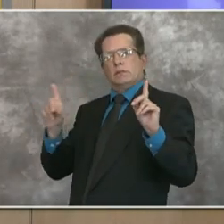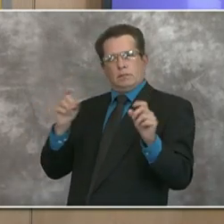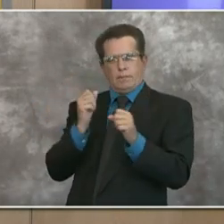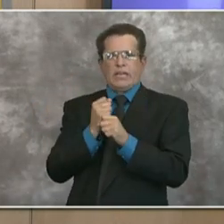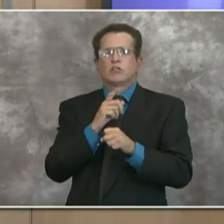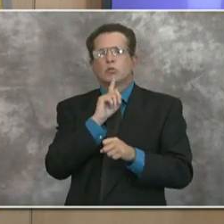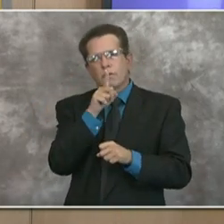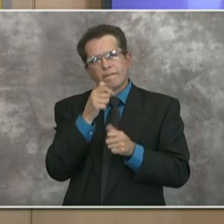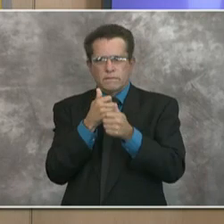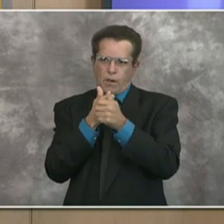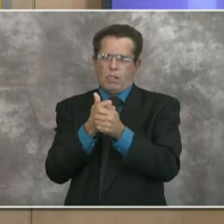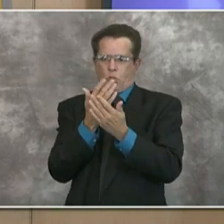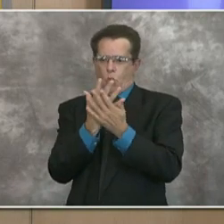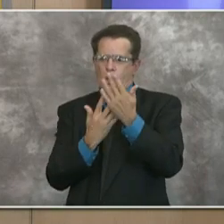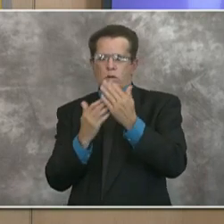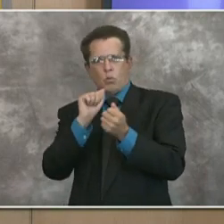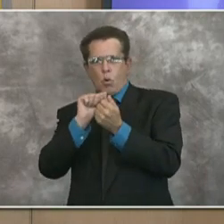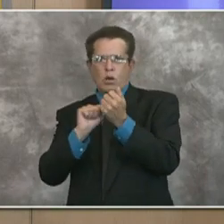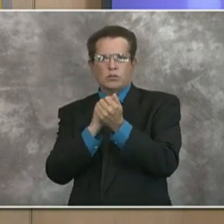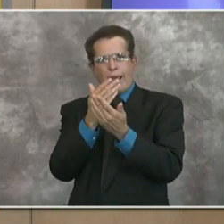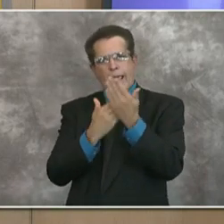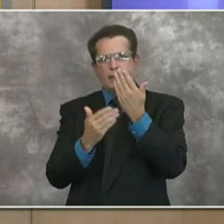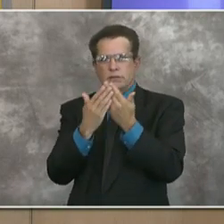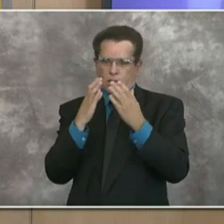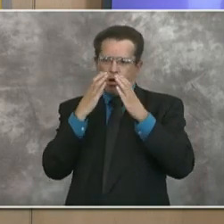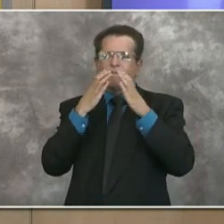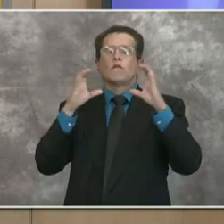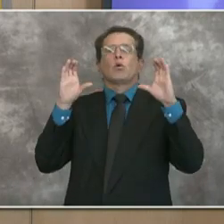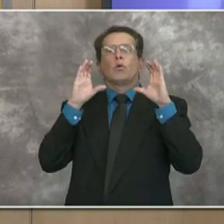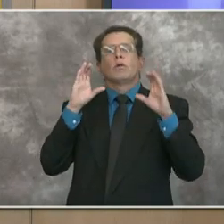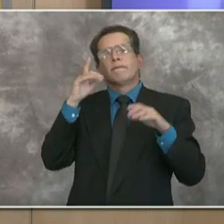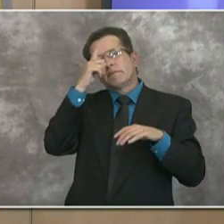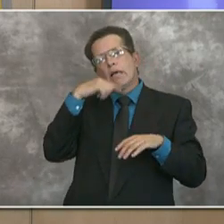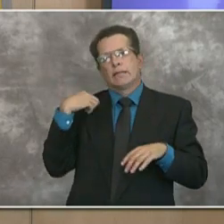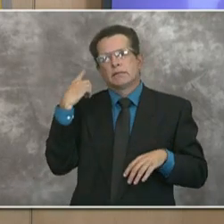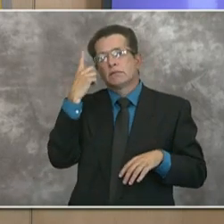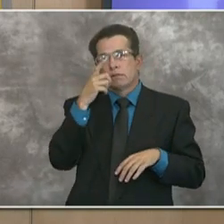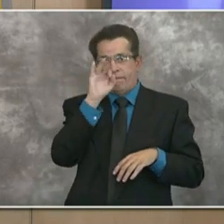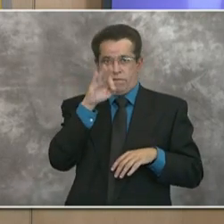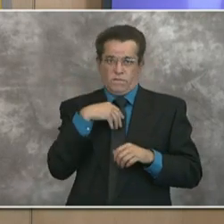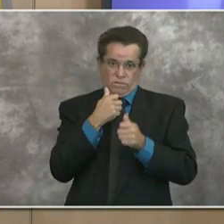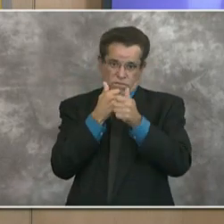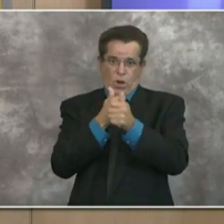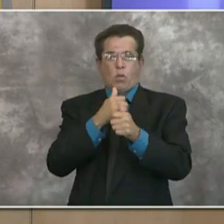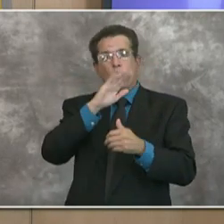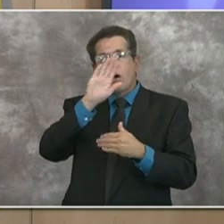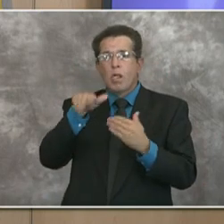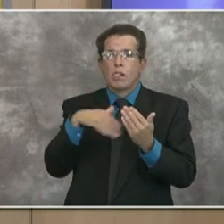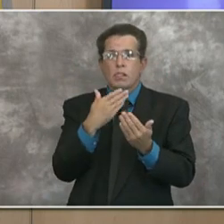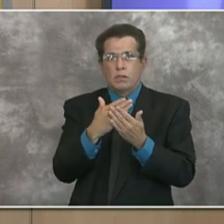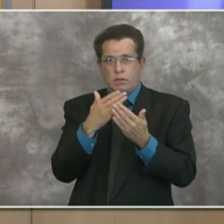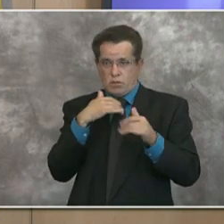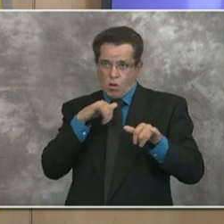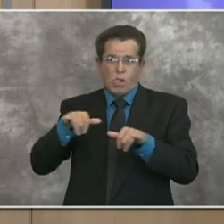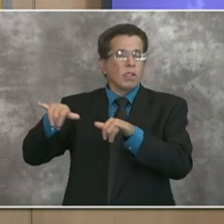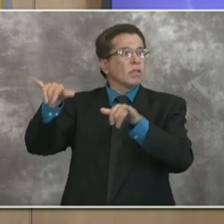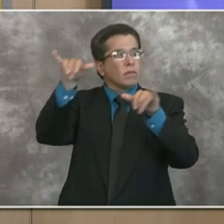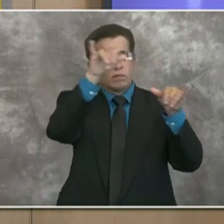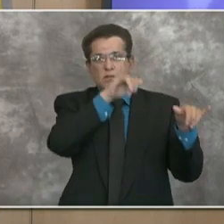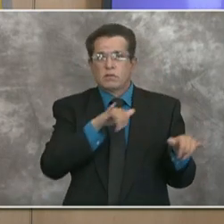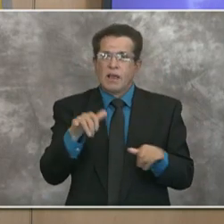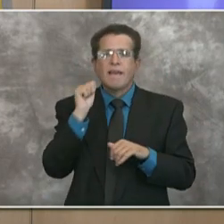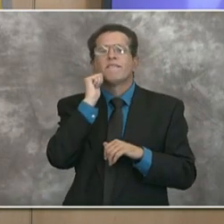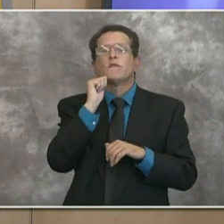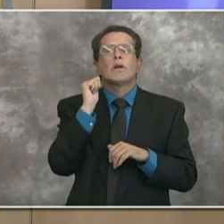sure that we diligently wash our hands, that we wear our face coverings. And if we do all of those things and we do them consistently, and we do